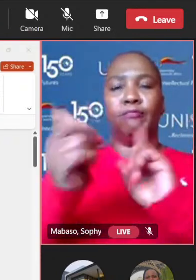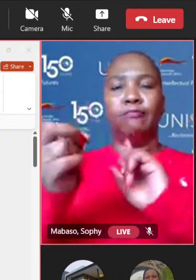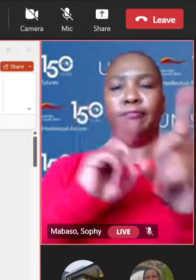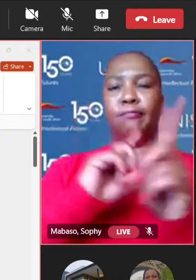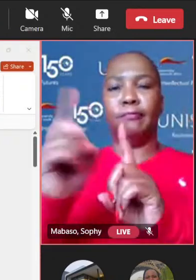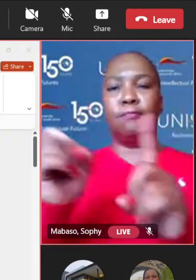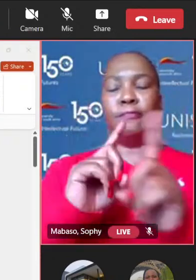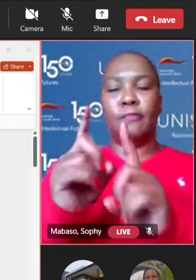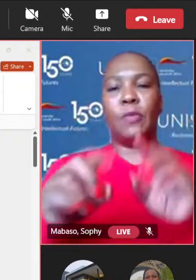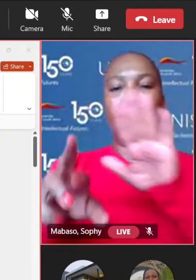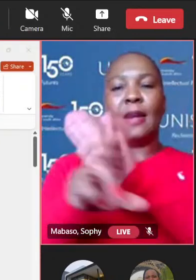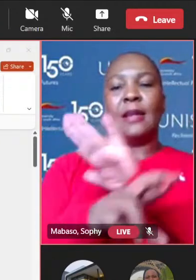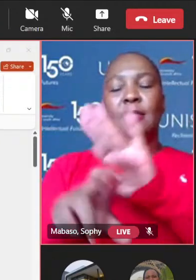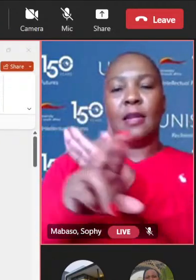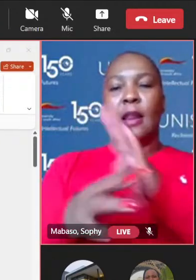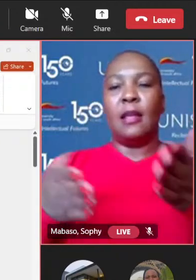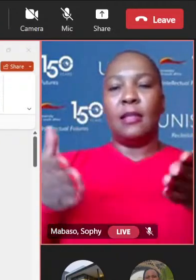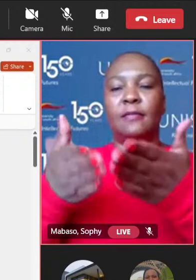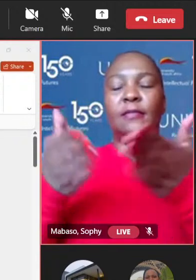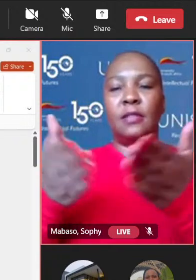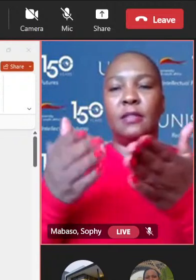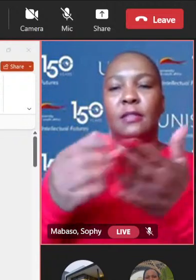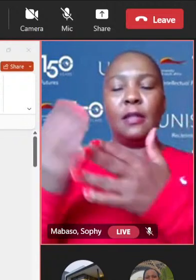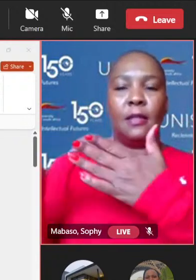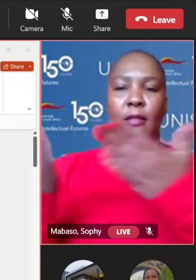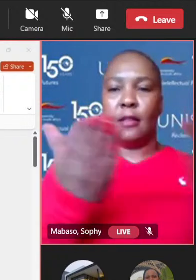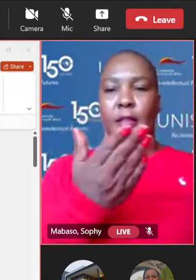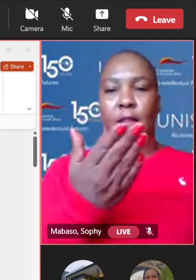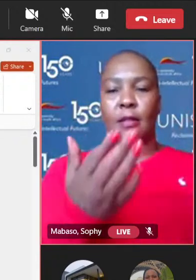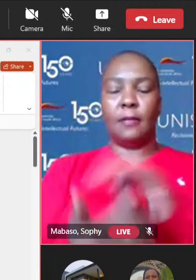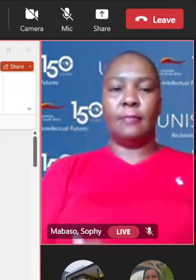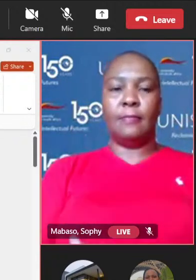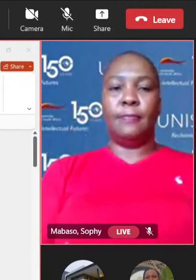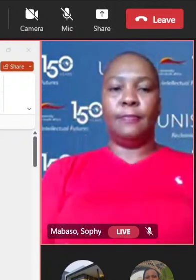regional services. Mr. Korombi, over to you.